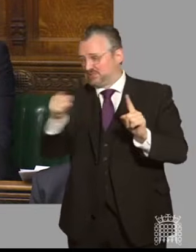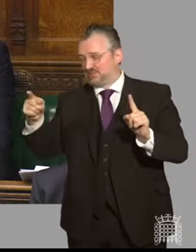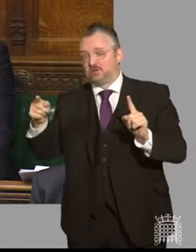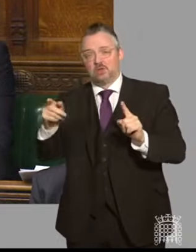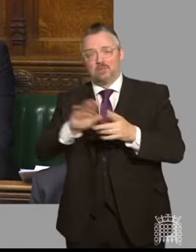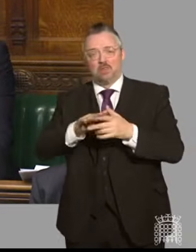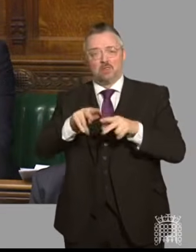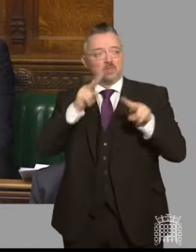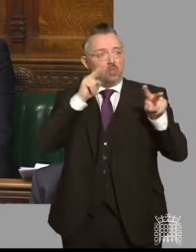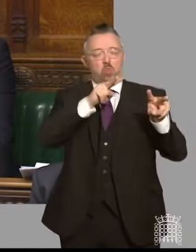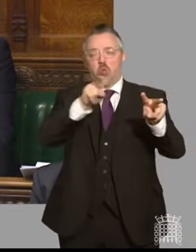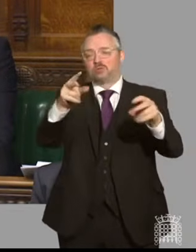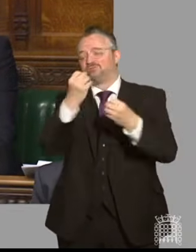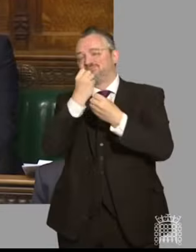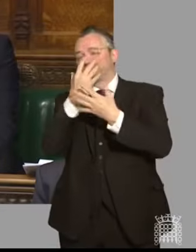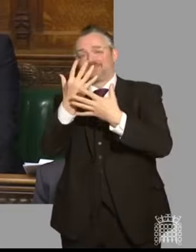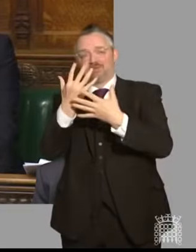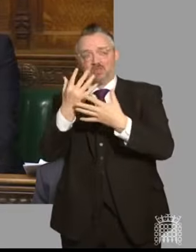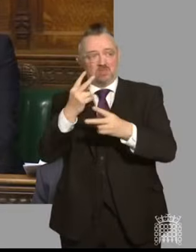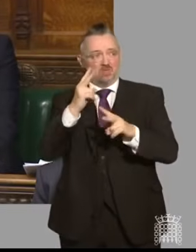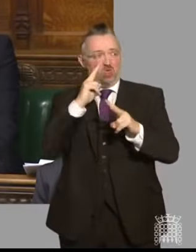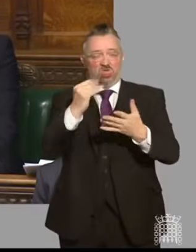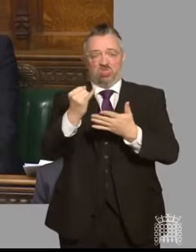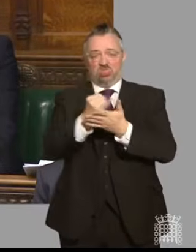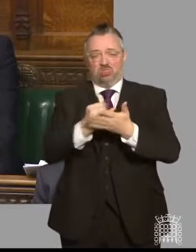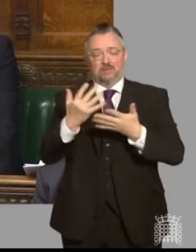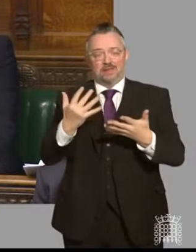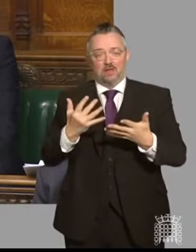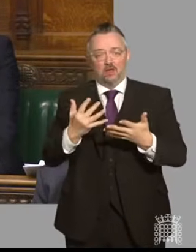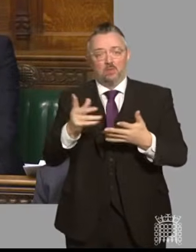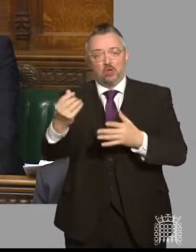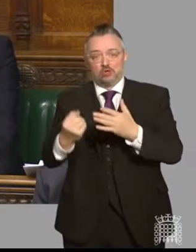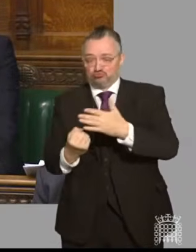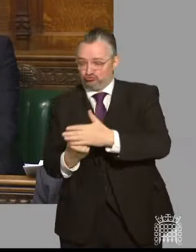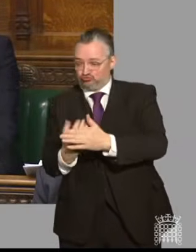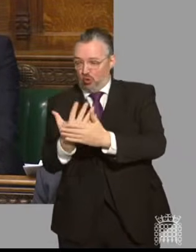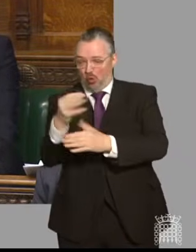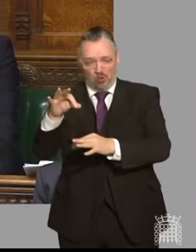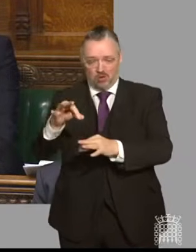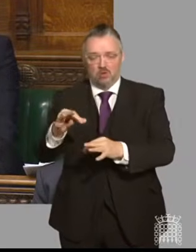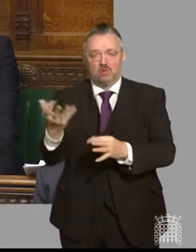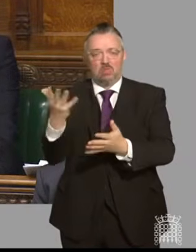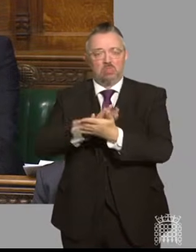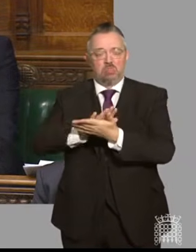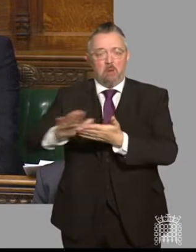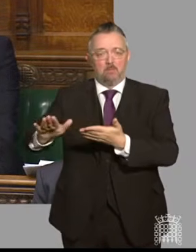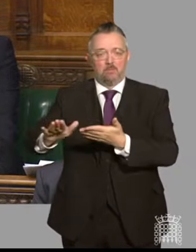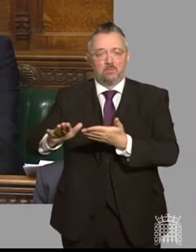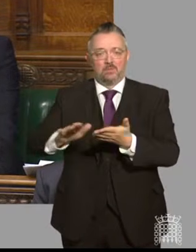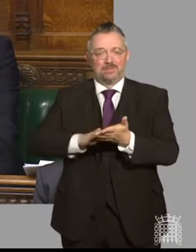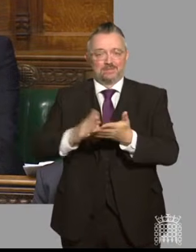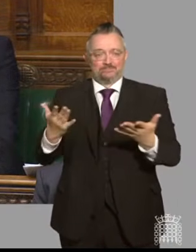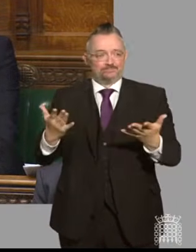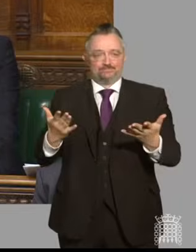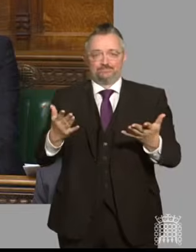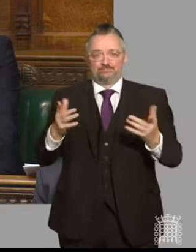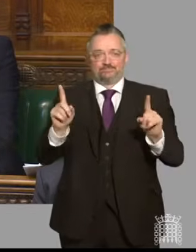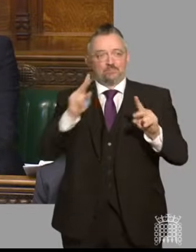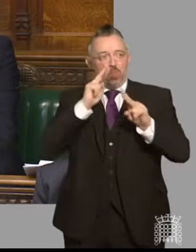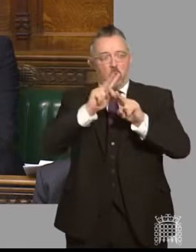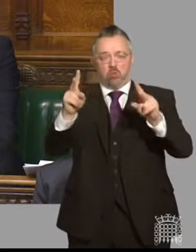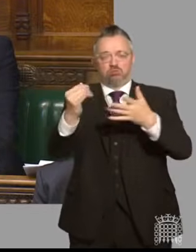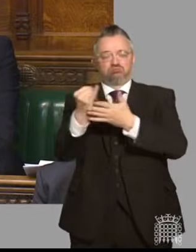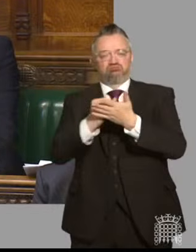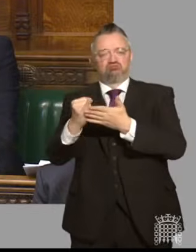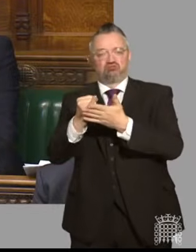valuable growing land, filling the Fenland big skies. Knowing that his bow burns with